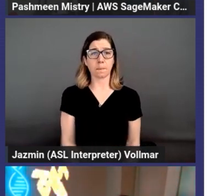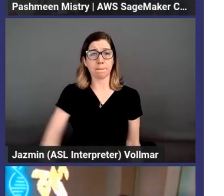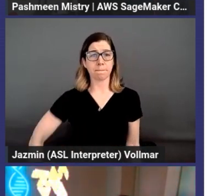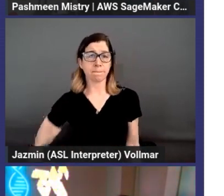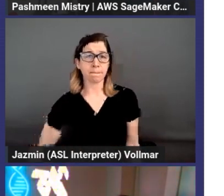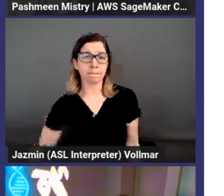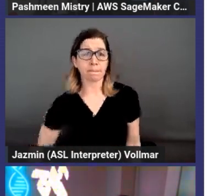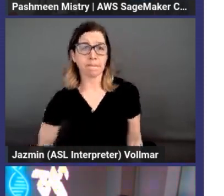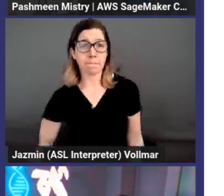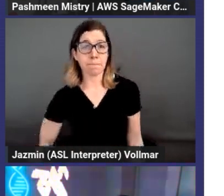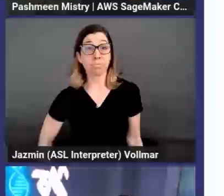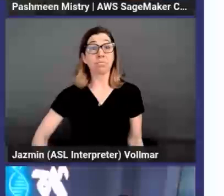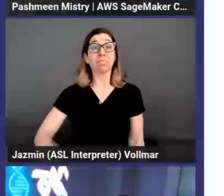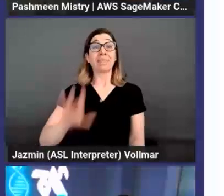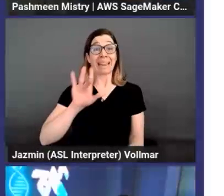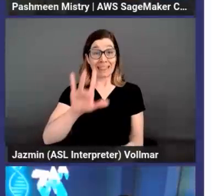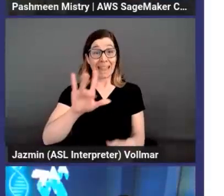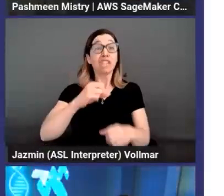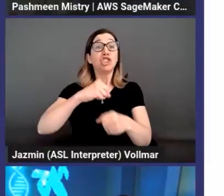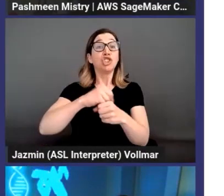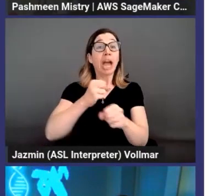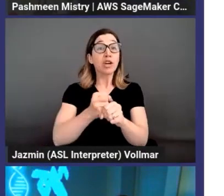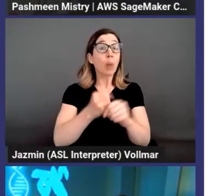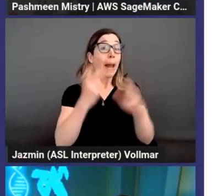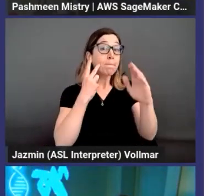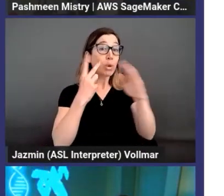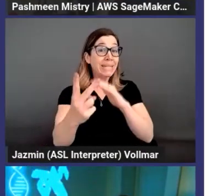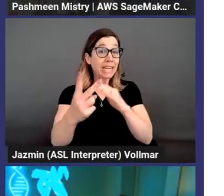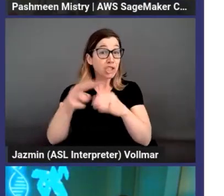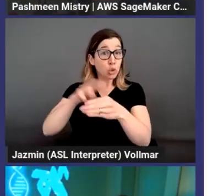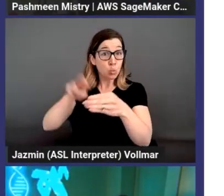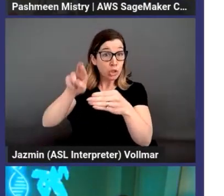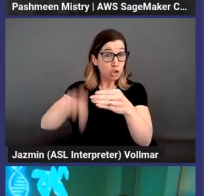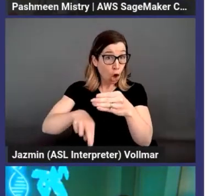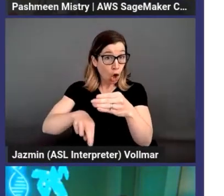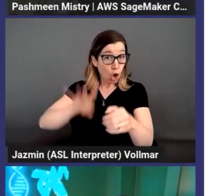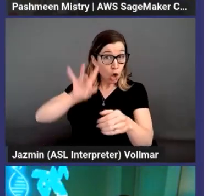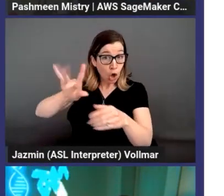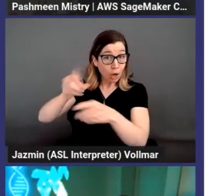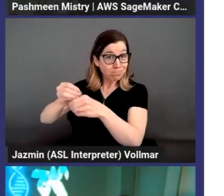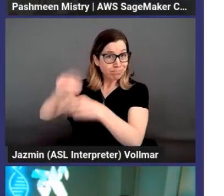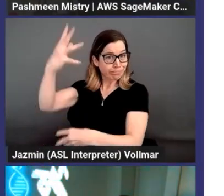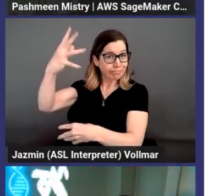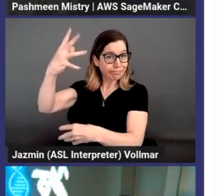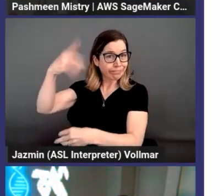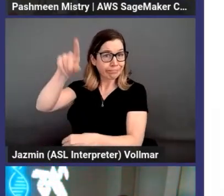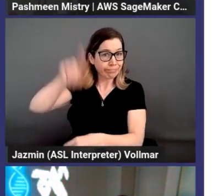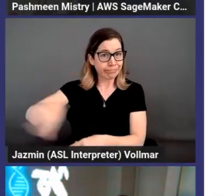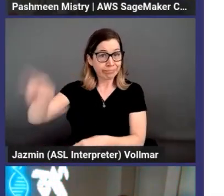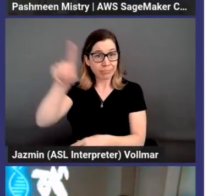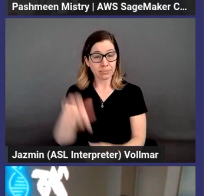And then click on generate prediction results, and it's gonna tell you that it's positive. So